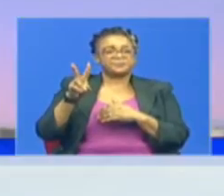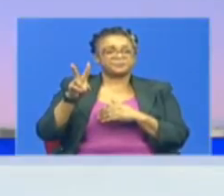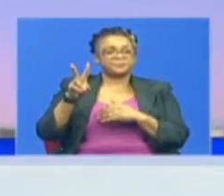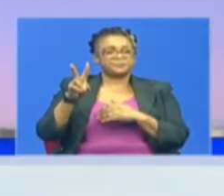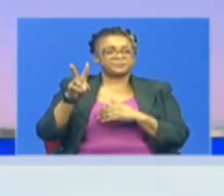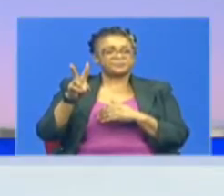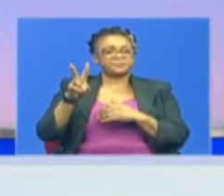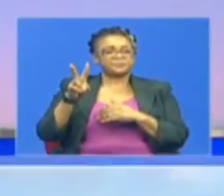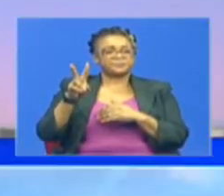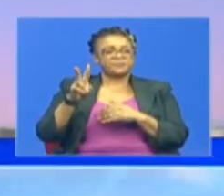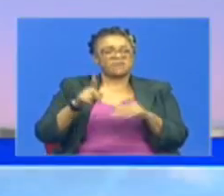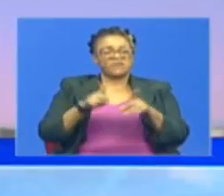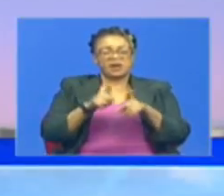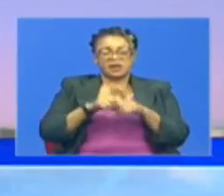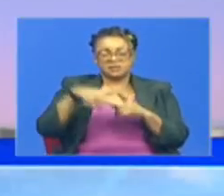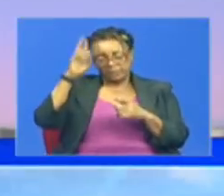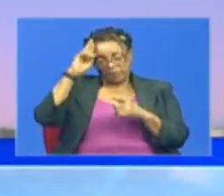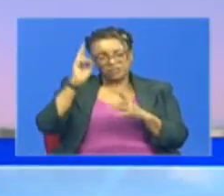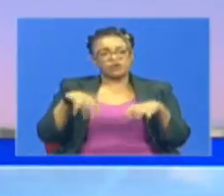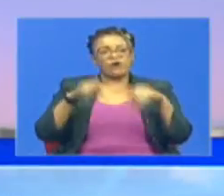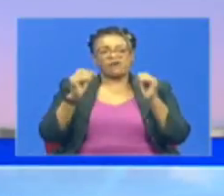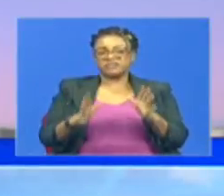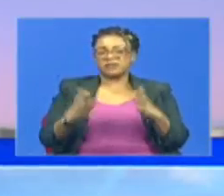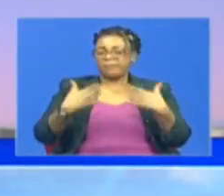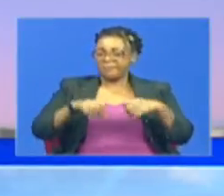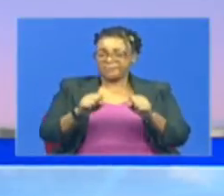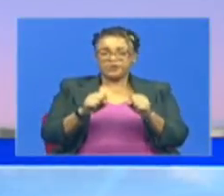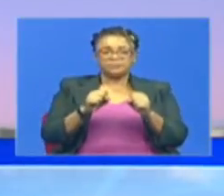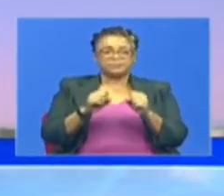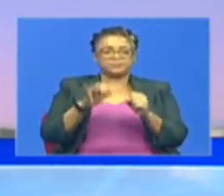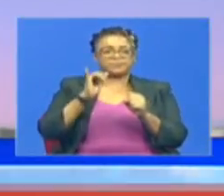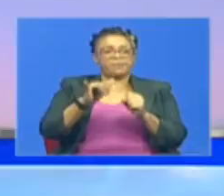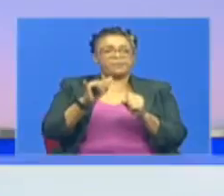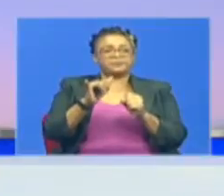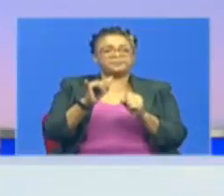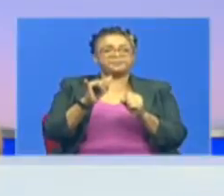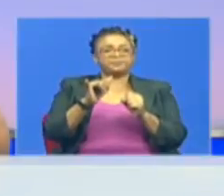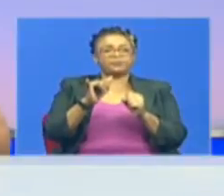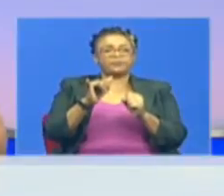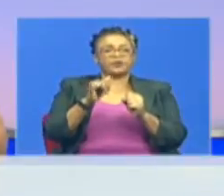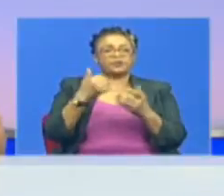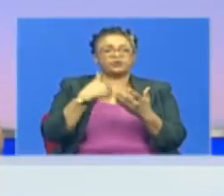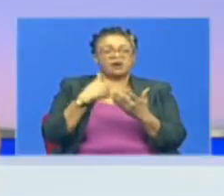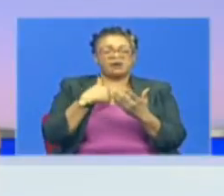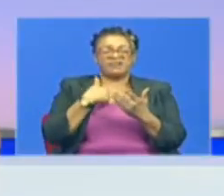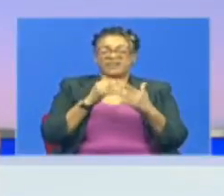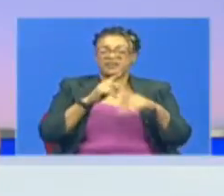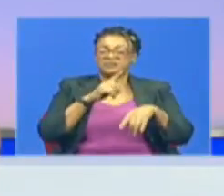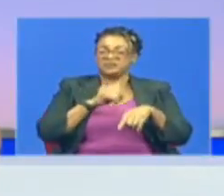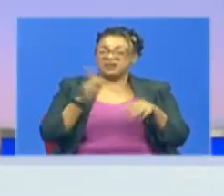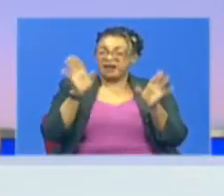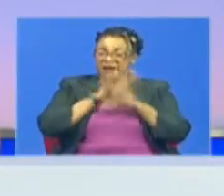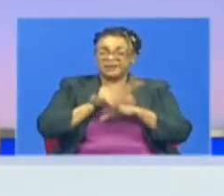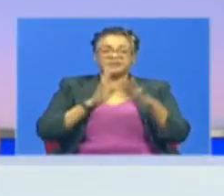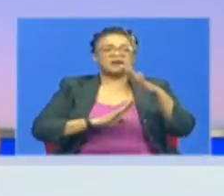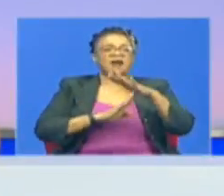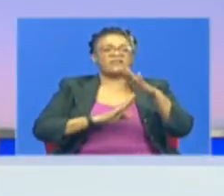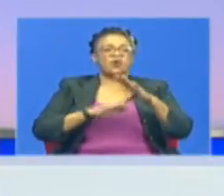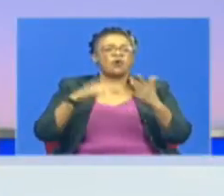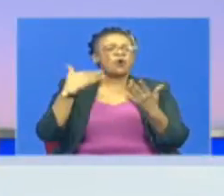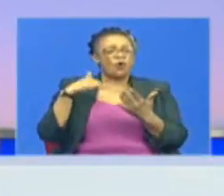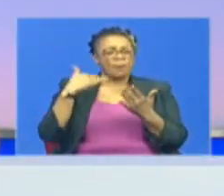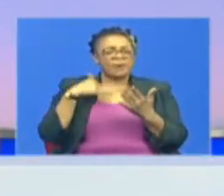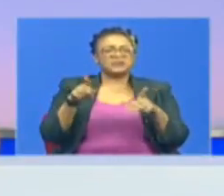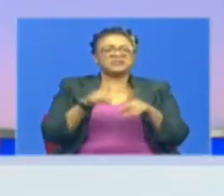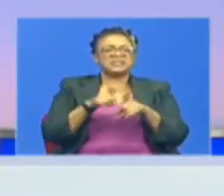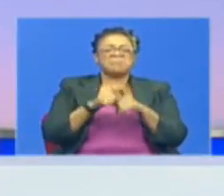Elsewhere, as police officers take over the streets at night to enforce the nationwide curfew, robbers are taking over the streets